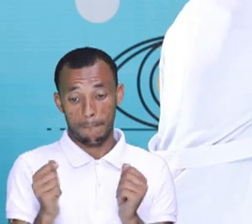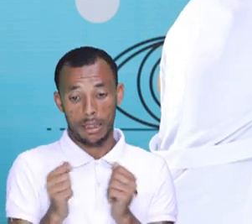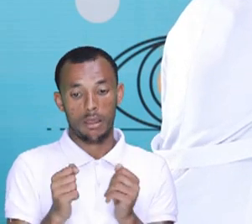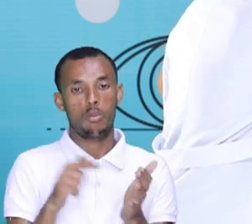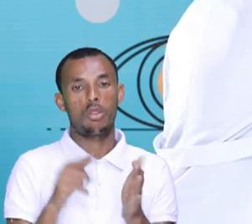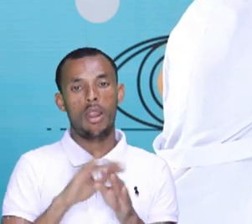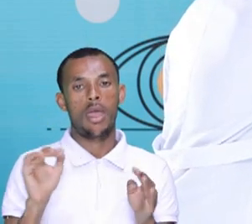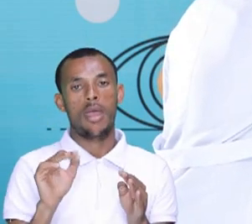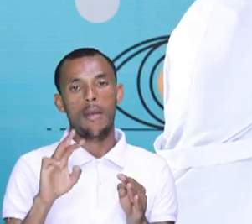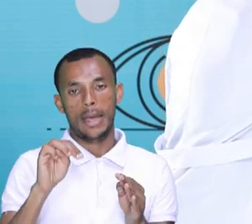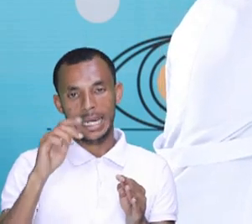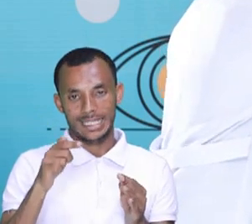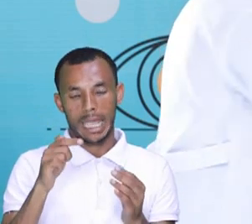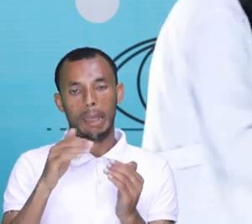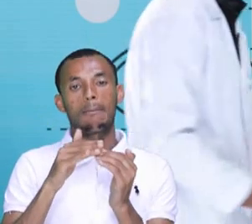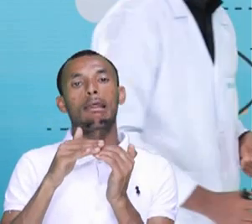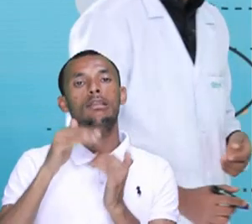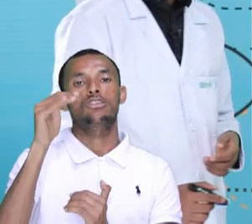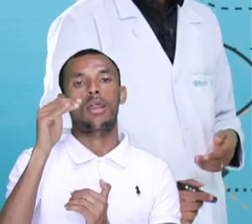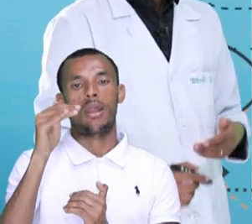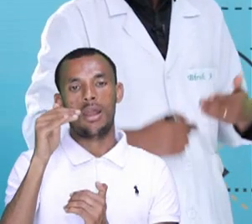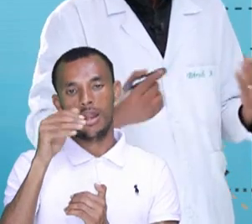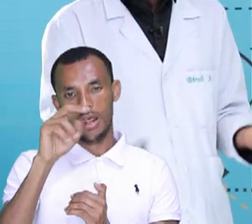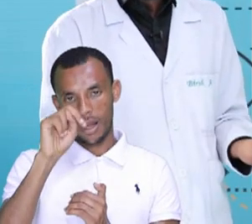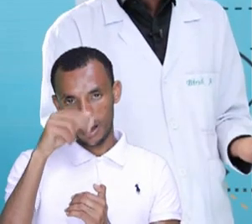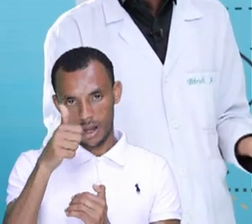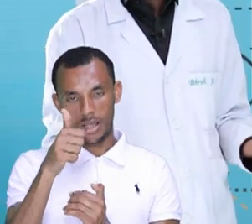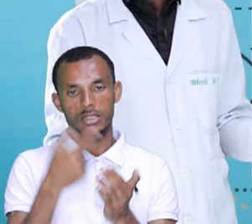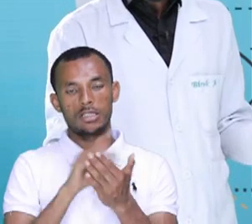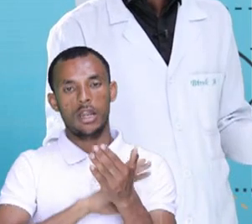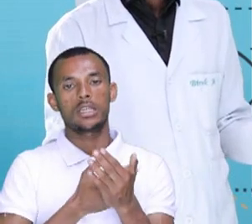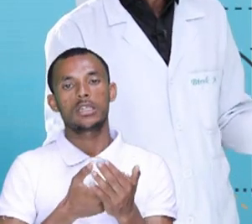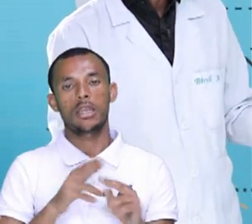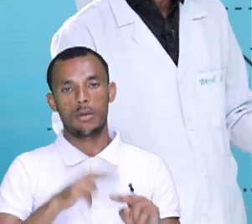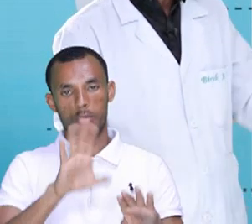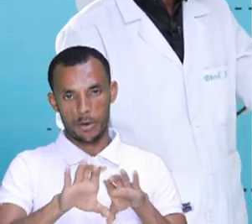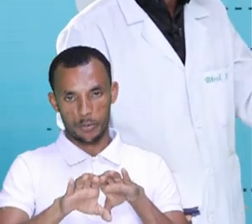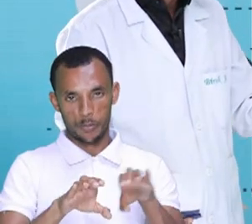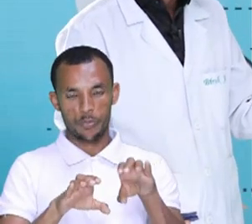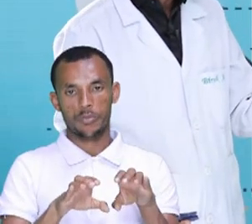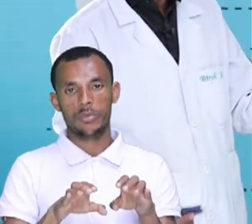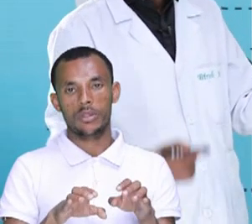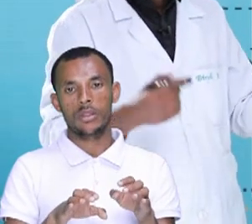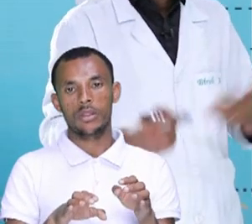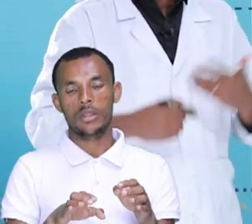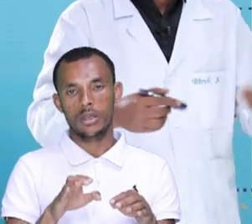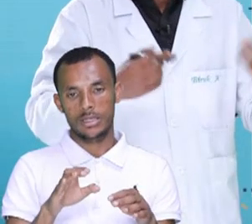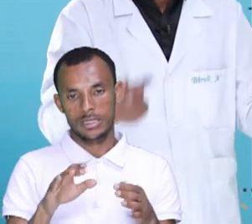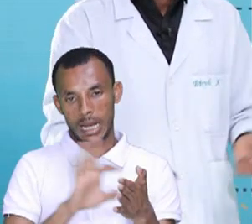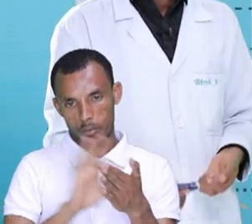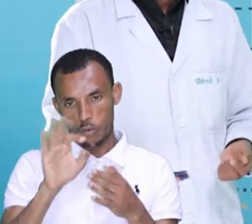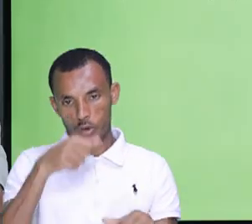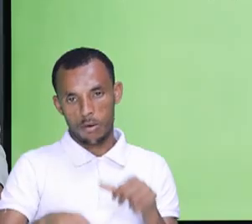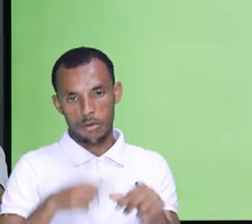Magnesium greater than sodium in melting point. Now, this strings depends on what? This strings depends on the number